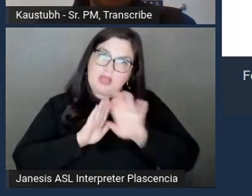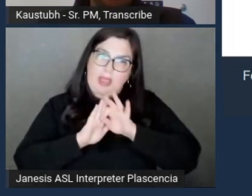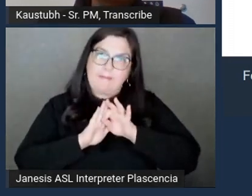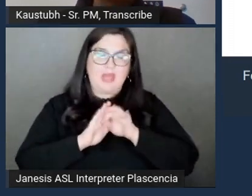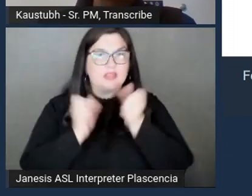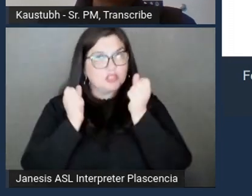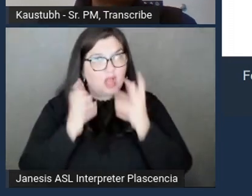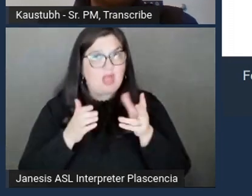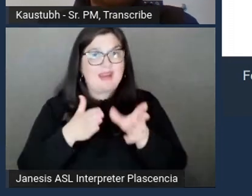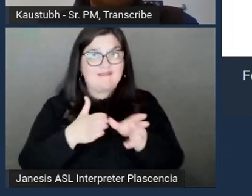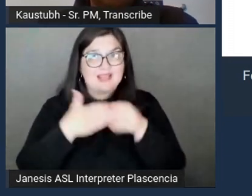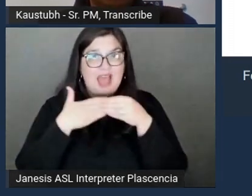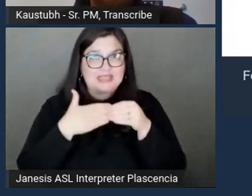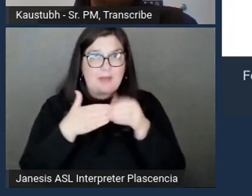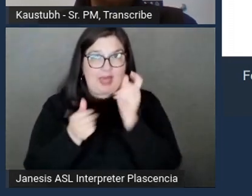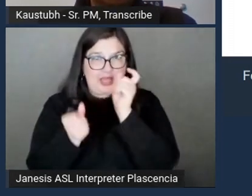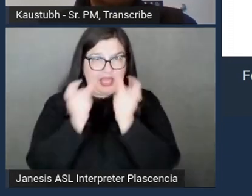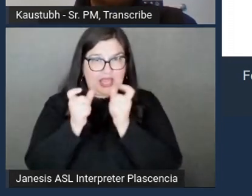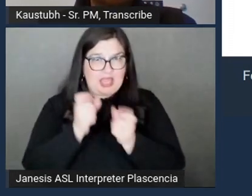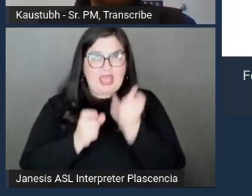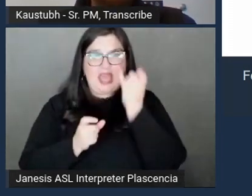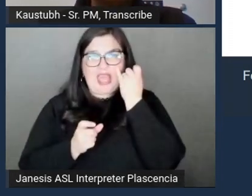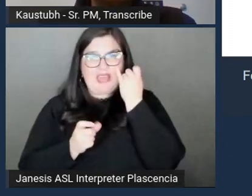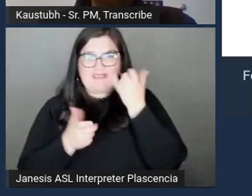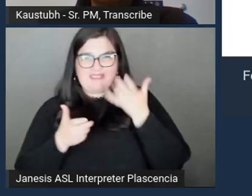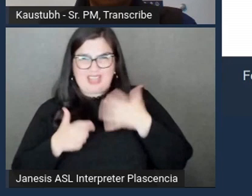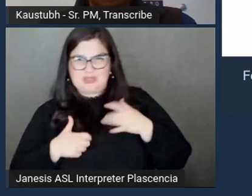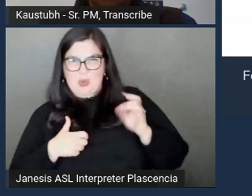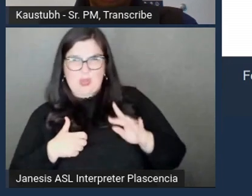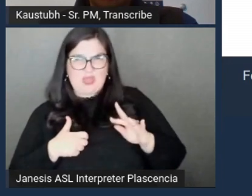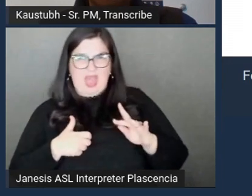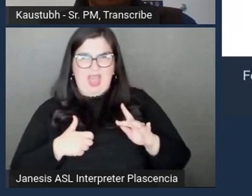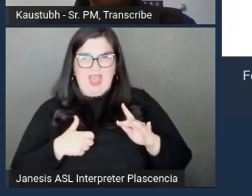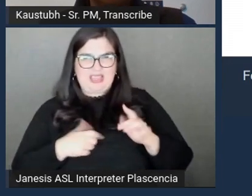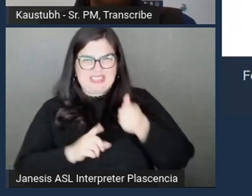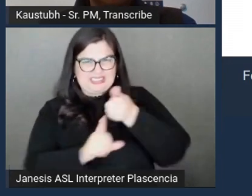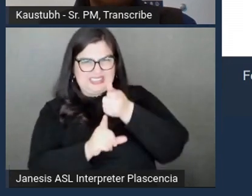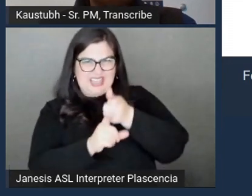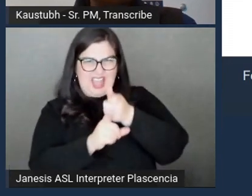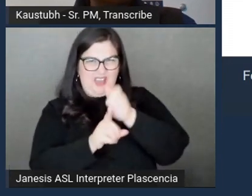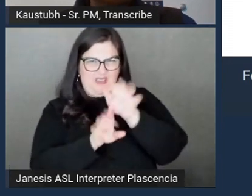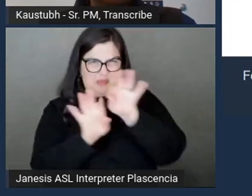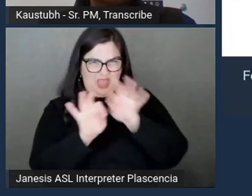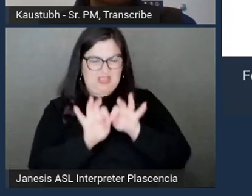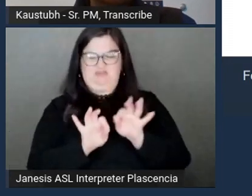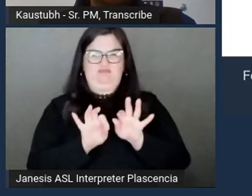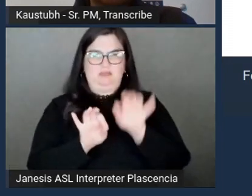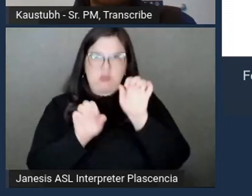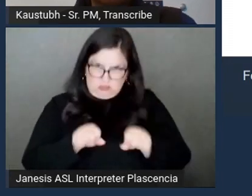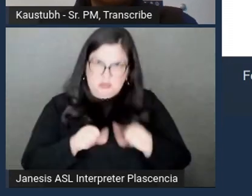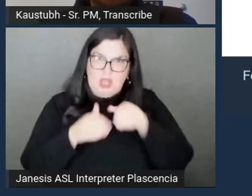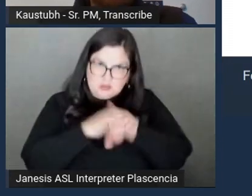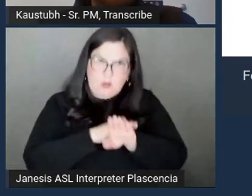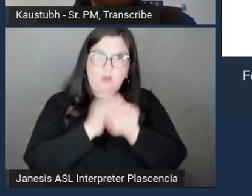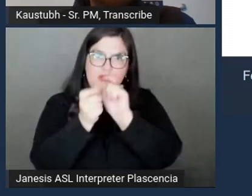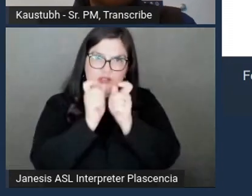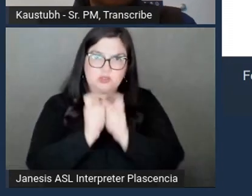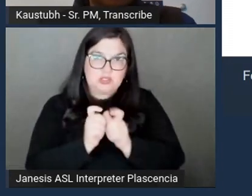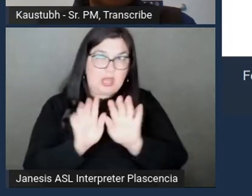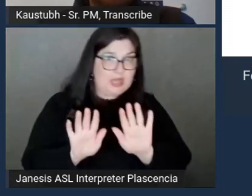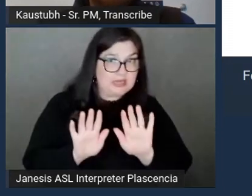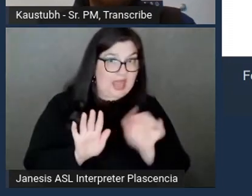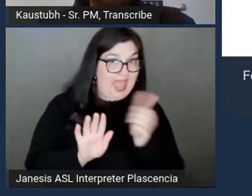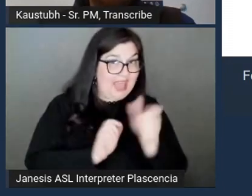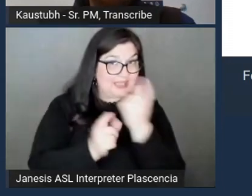editing this if I don't like what is already pre-selected in the template, right? Um, so any questions here before I move